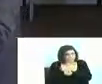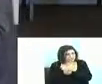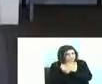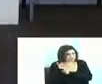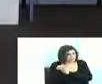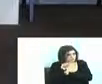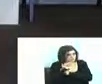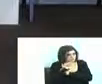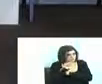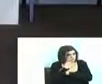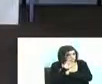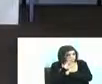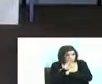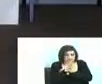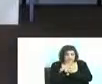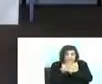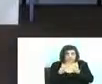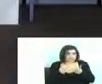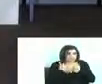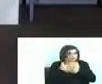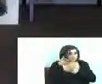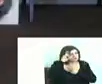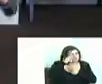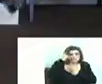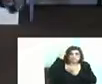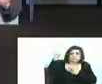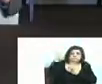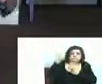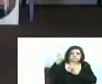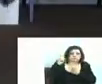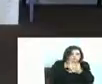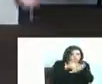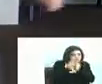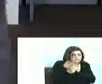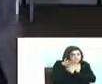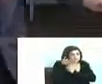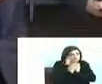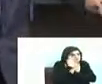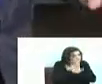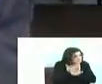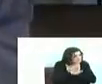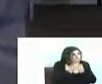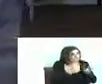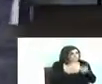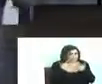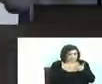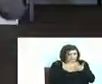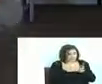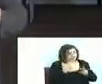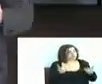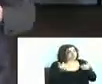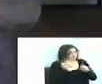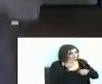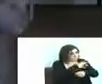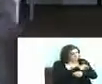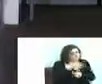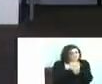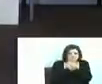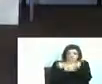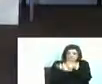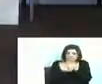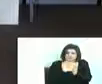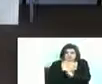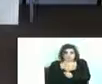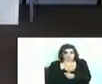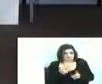to transform our lives as individuals and as a community. The moment that we realize that God is with us on the journey, that the seed